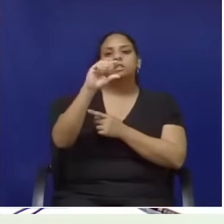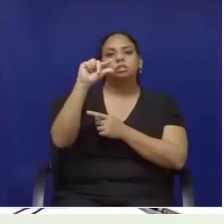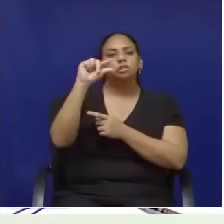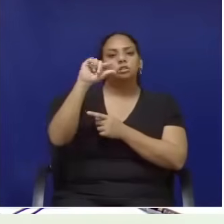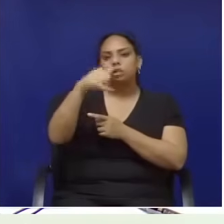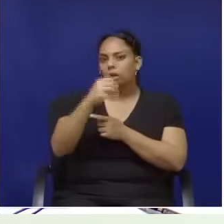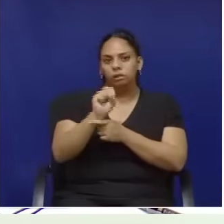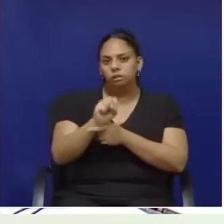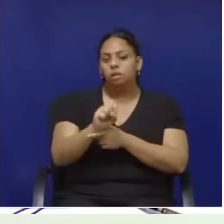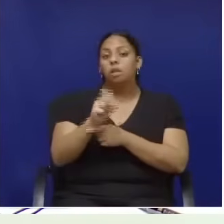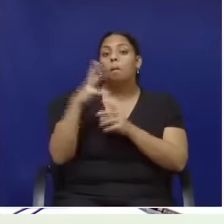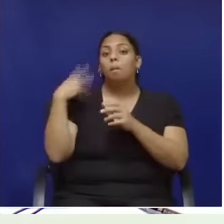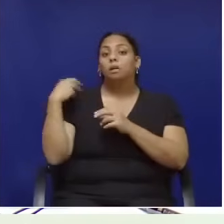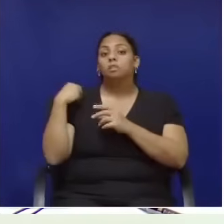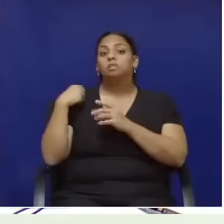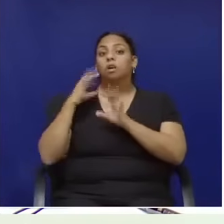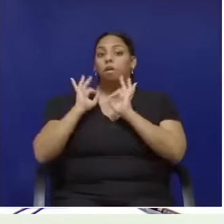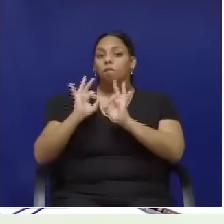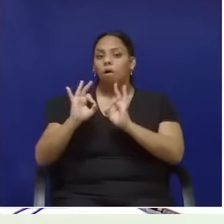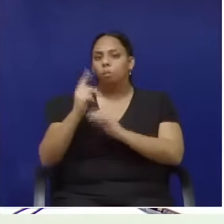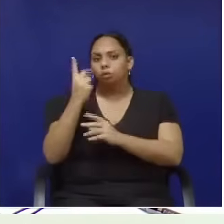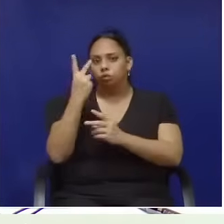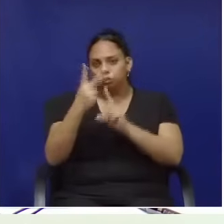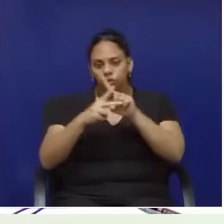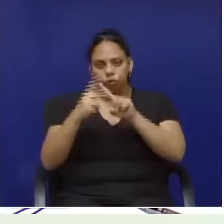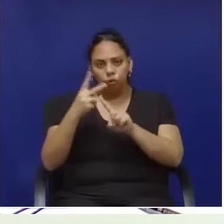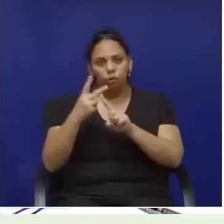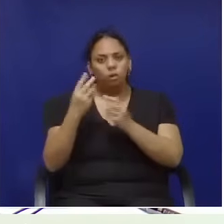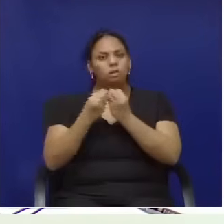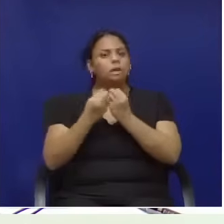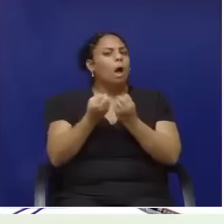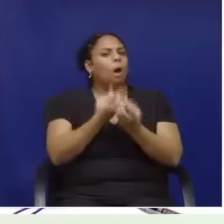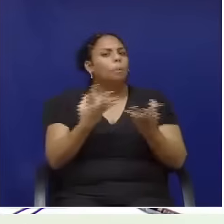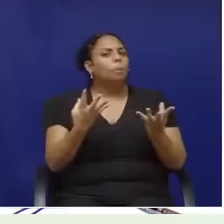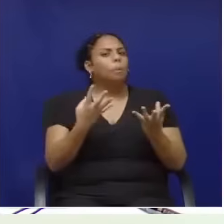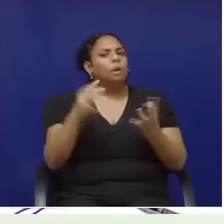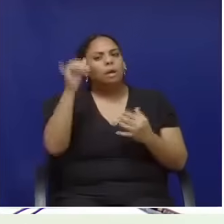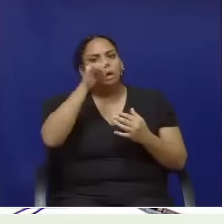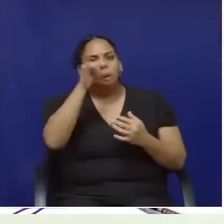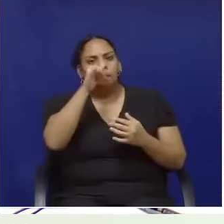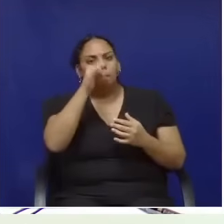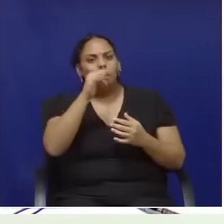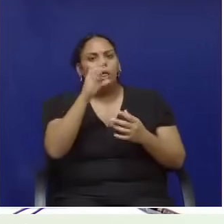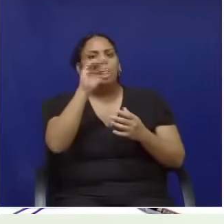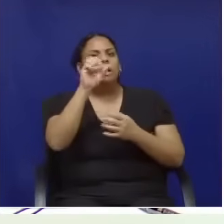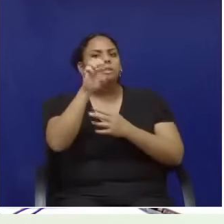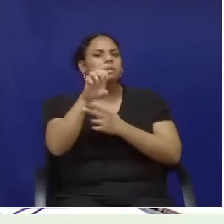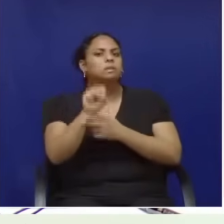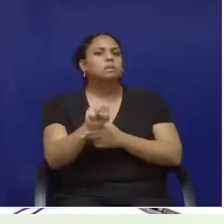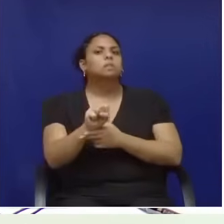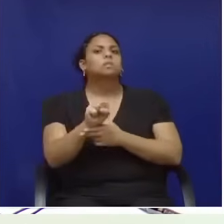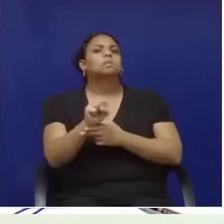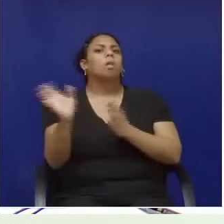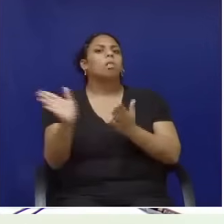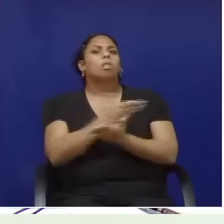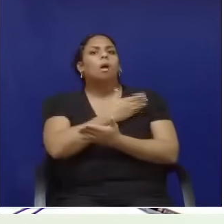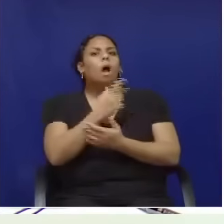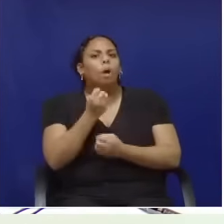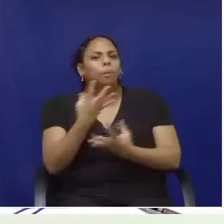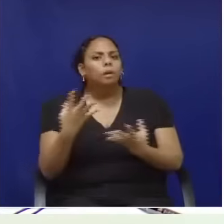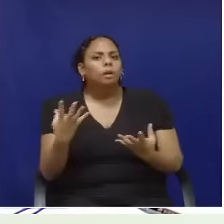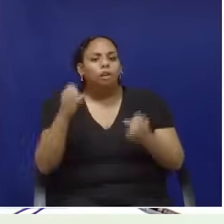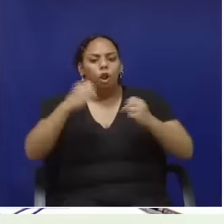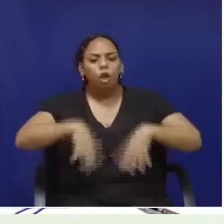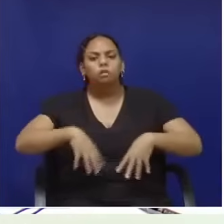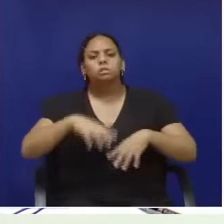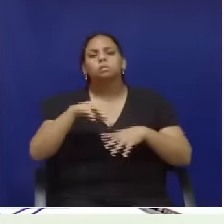two things? One, how many criminal cases have been struck off the roll or permanently lost in the period